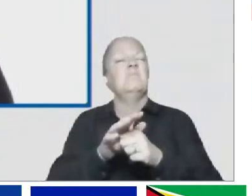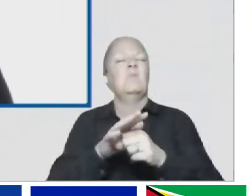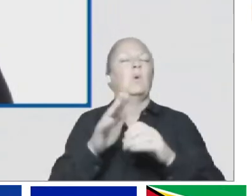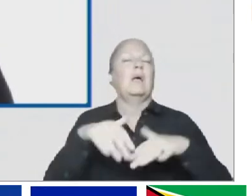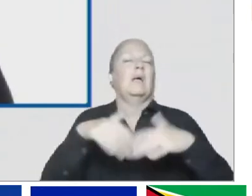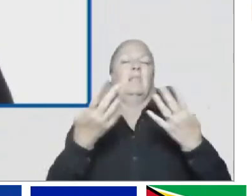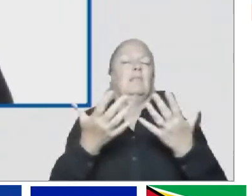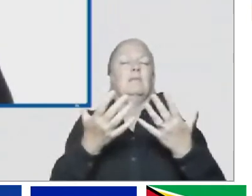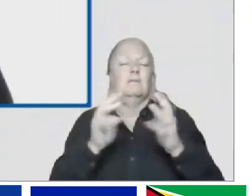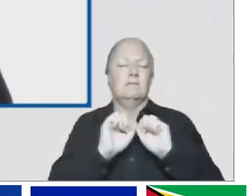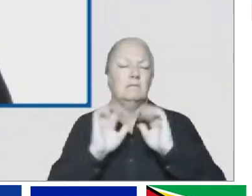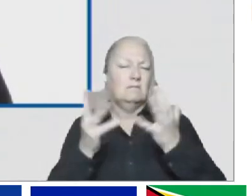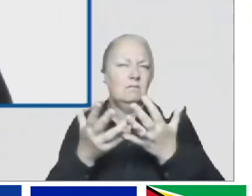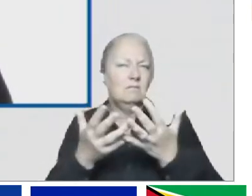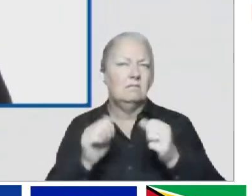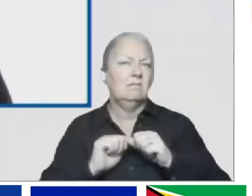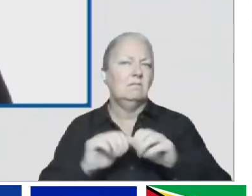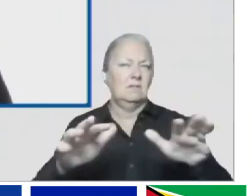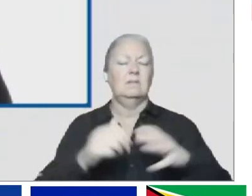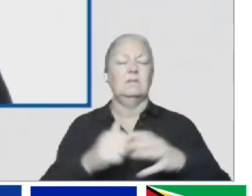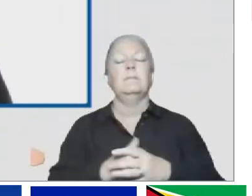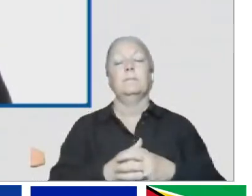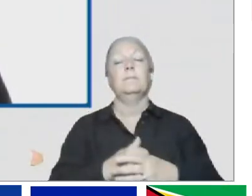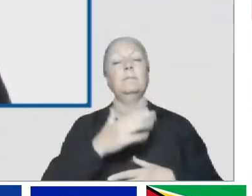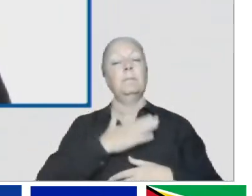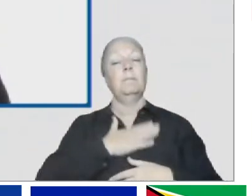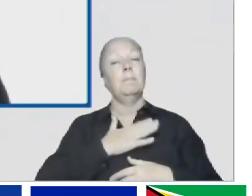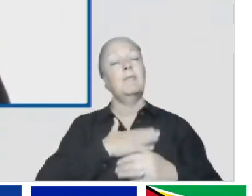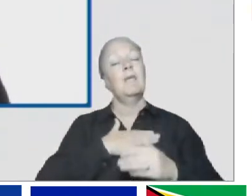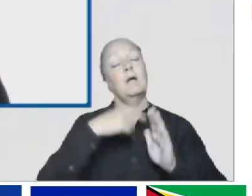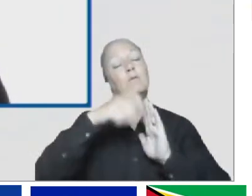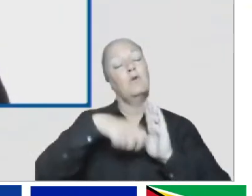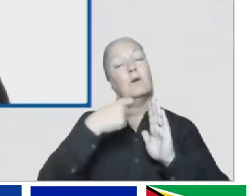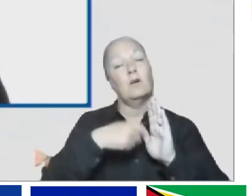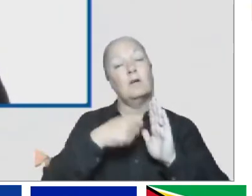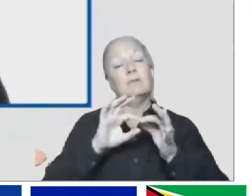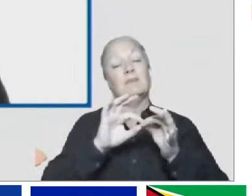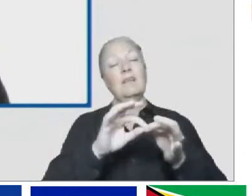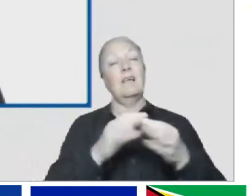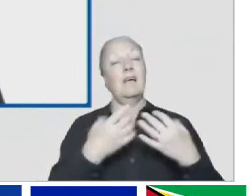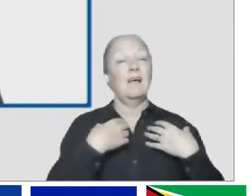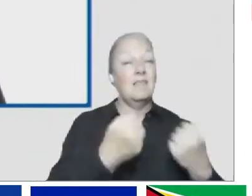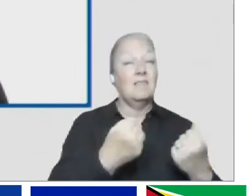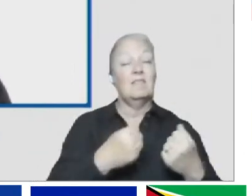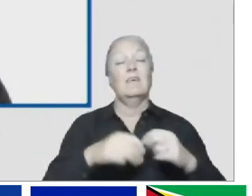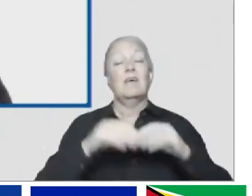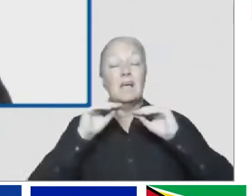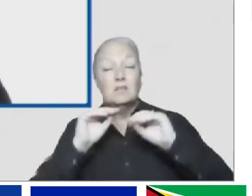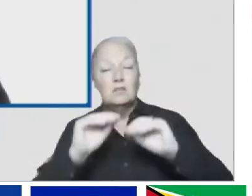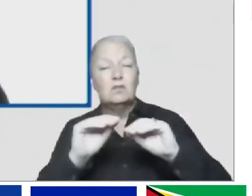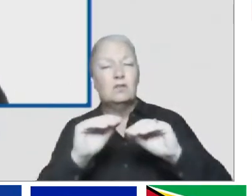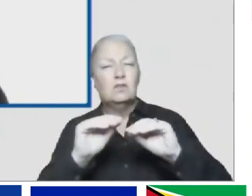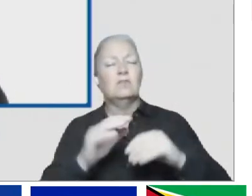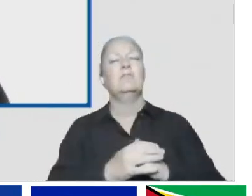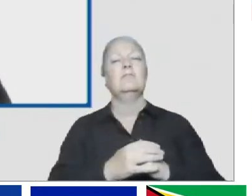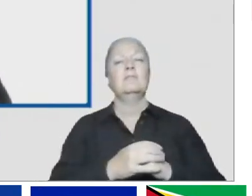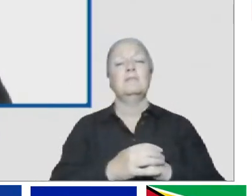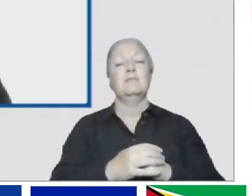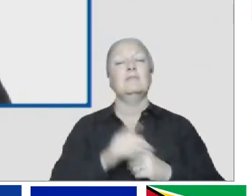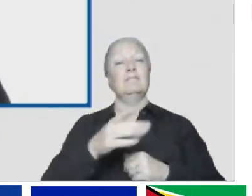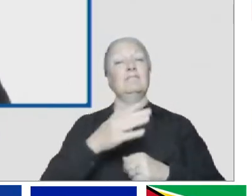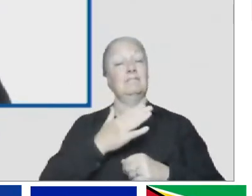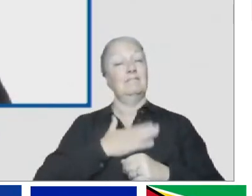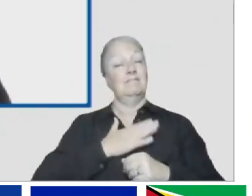our program of advancement through health and education, or we call our PATH program. And that's our conditional cash transfer program,